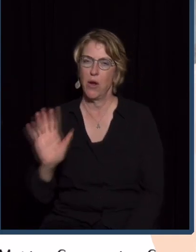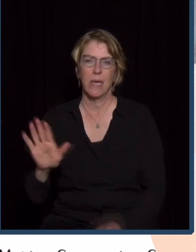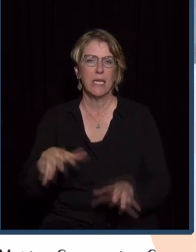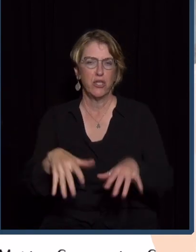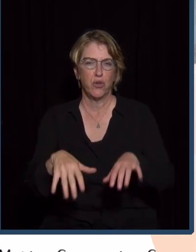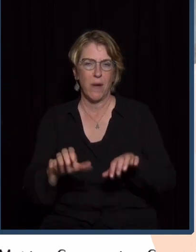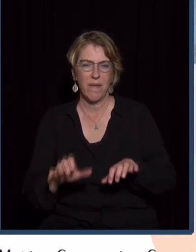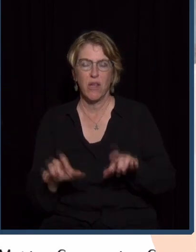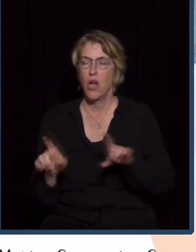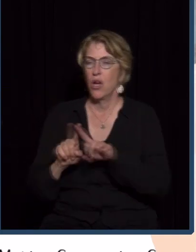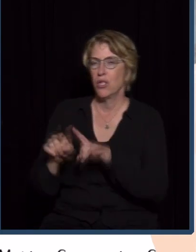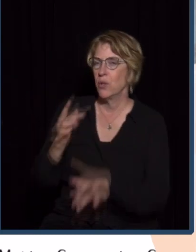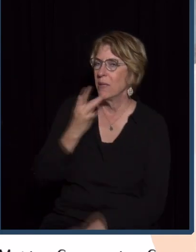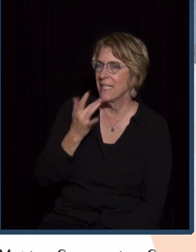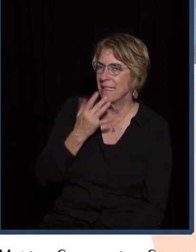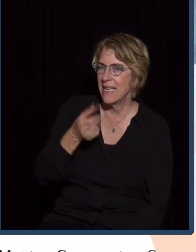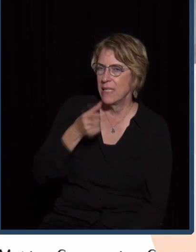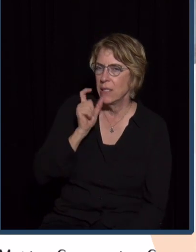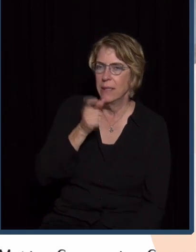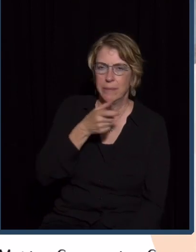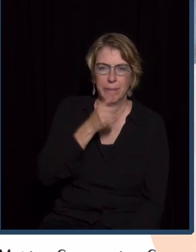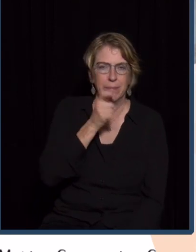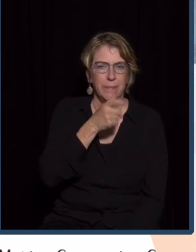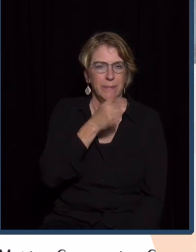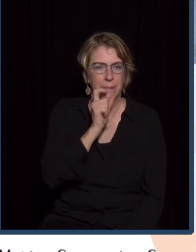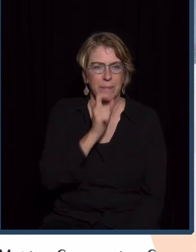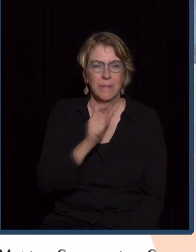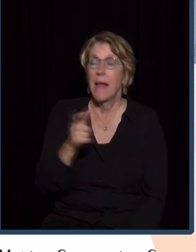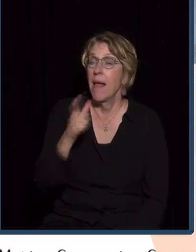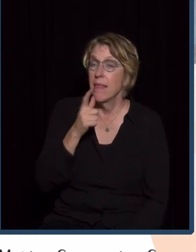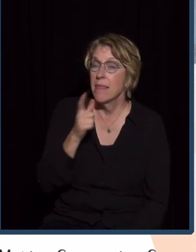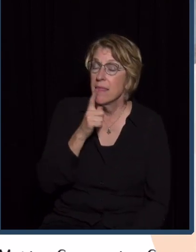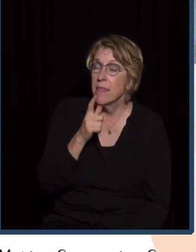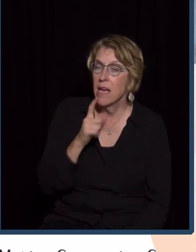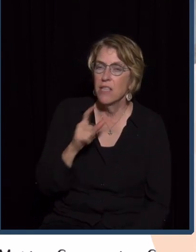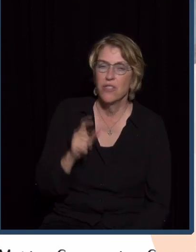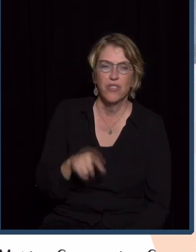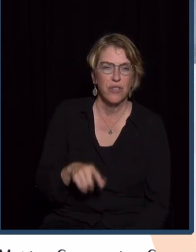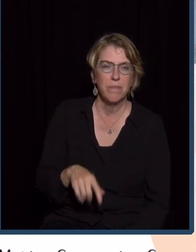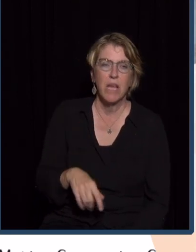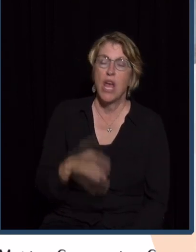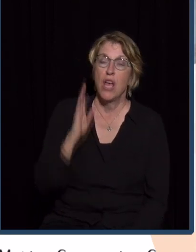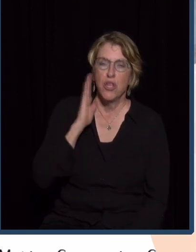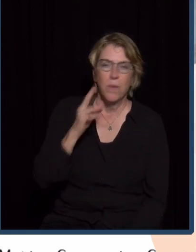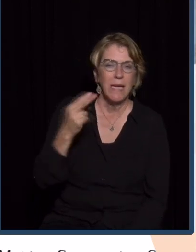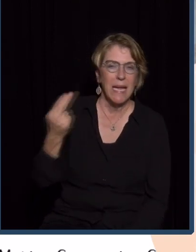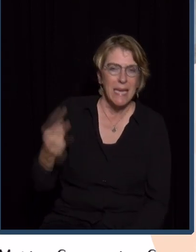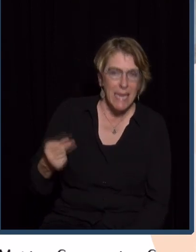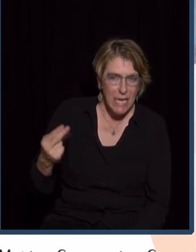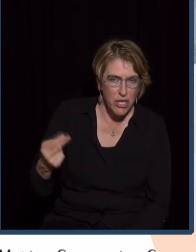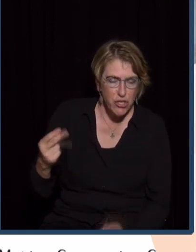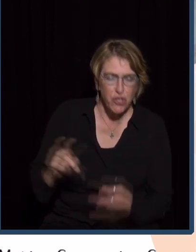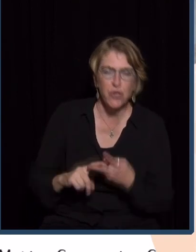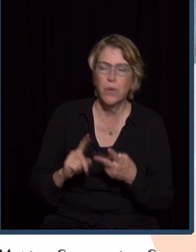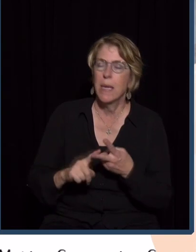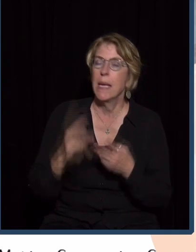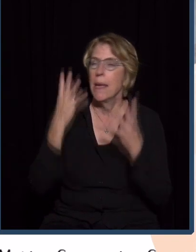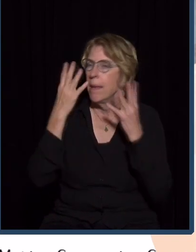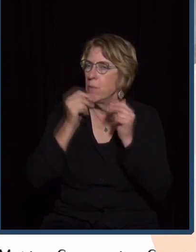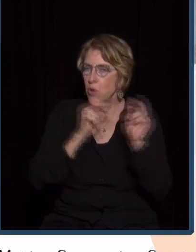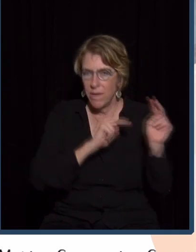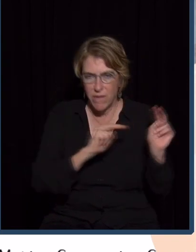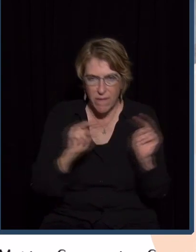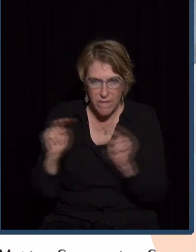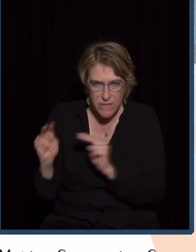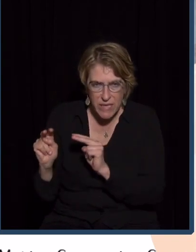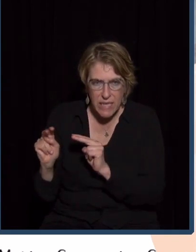at the distillery, plus lunch in Lynchburg. So with this, you're gonna get history, gorgeous views, and of course, whiskey all in one day.